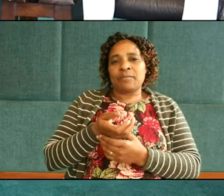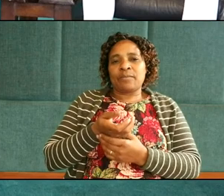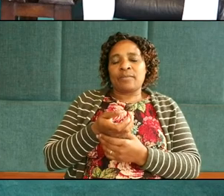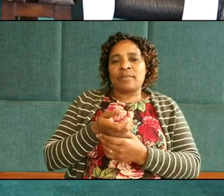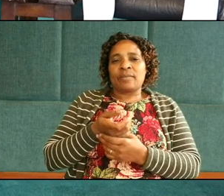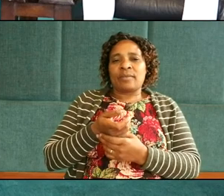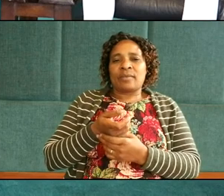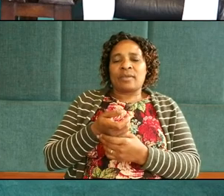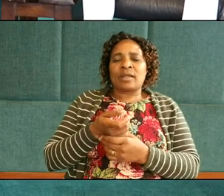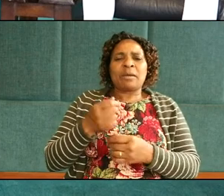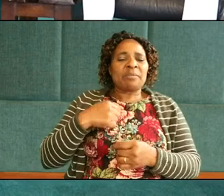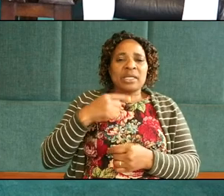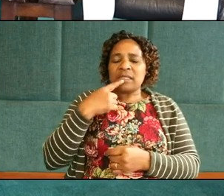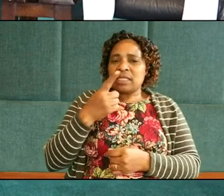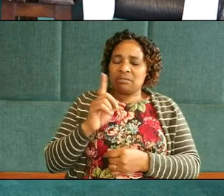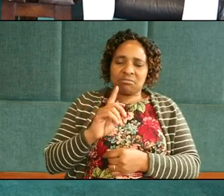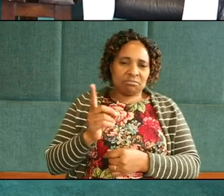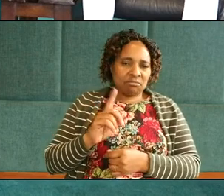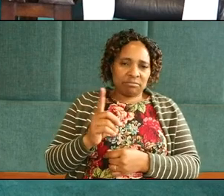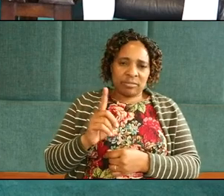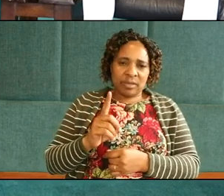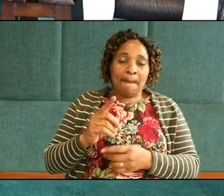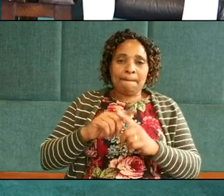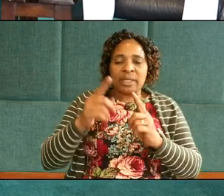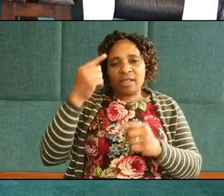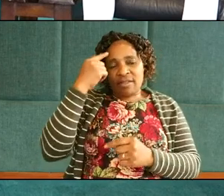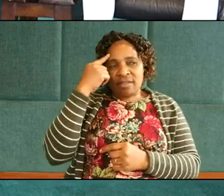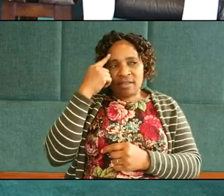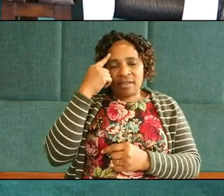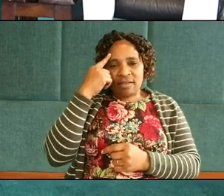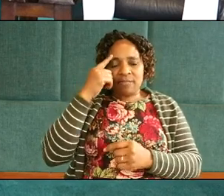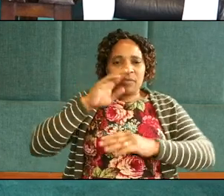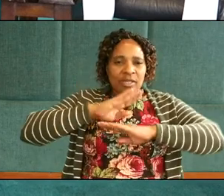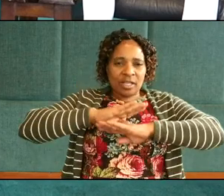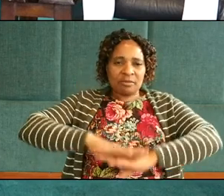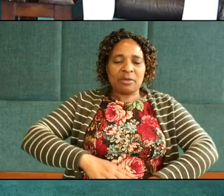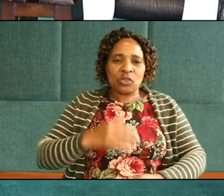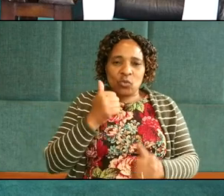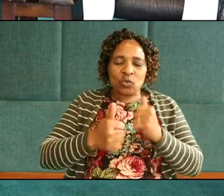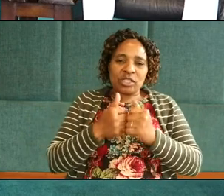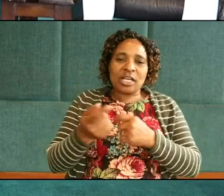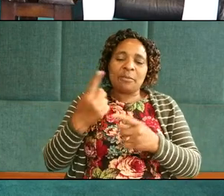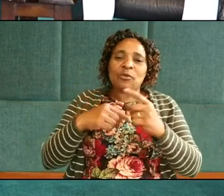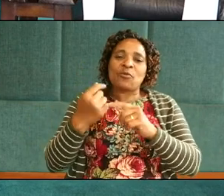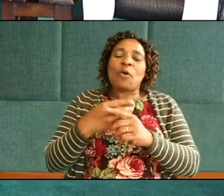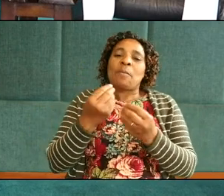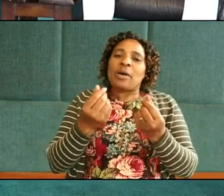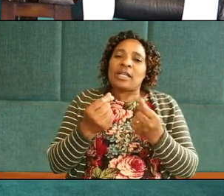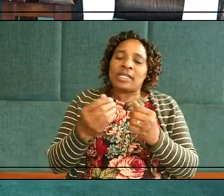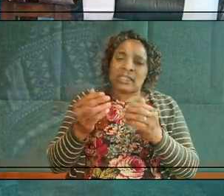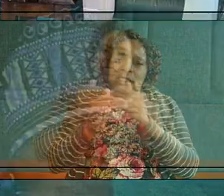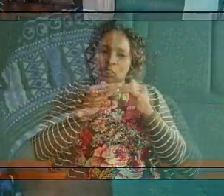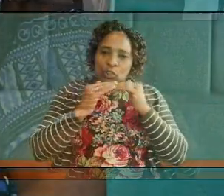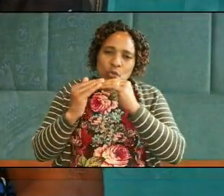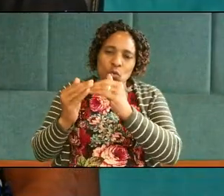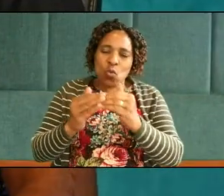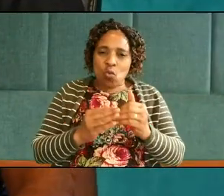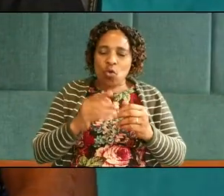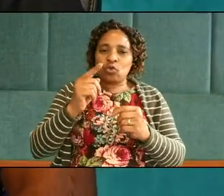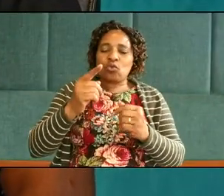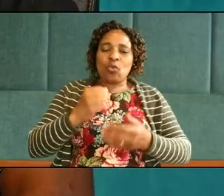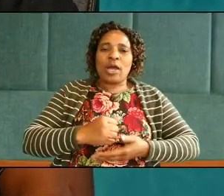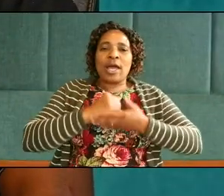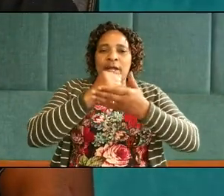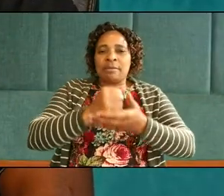I wouldn't say so. I think that the satisfaction that comes from money is an equivalent to maybe the satisfaction of helping